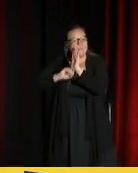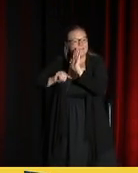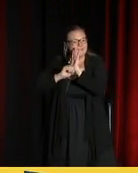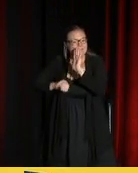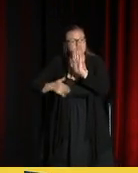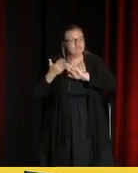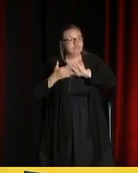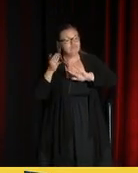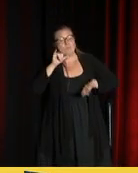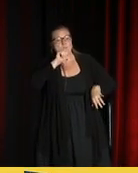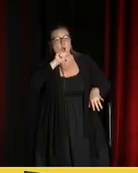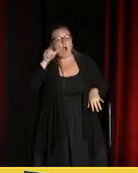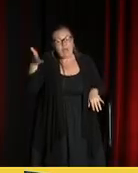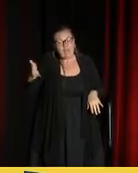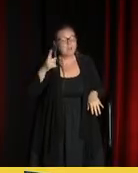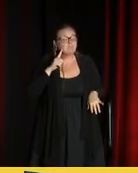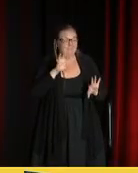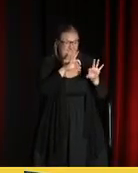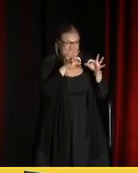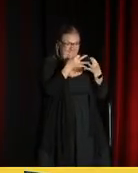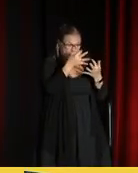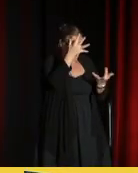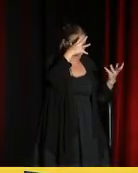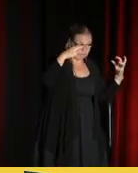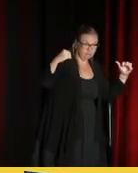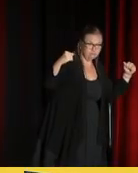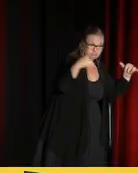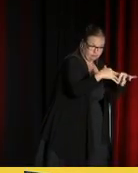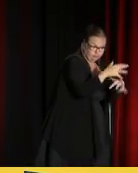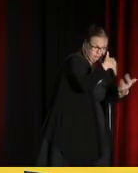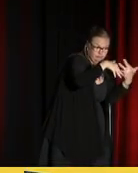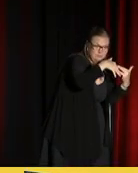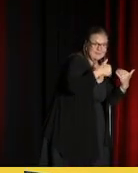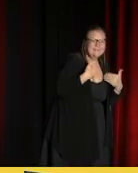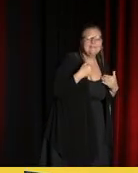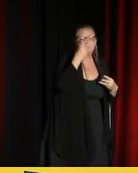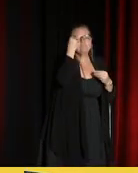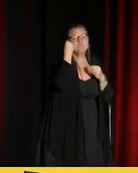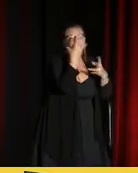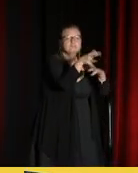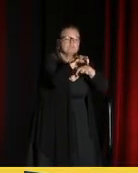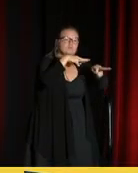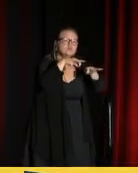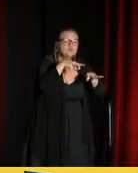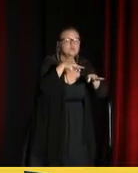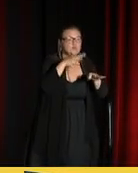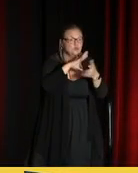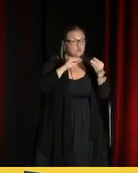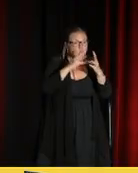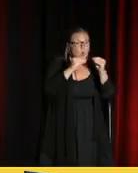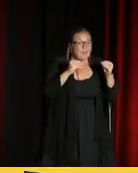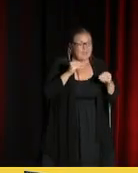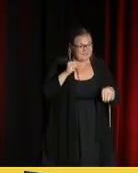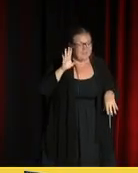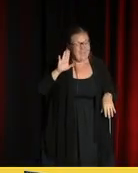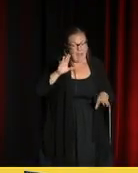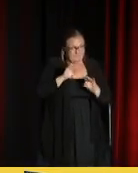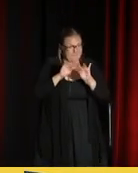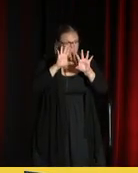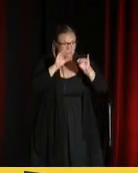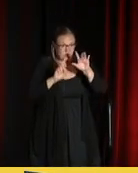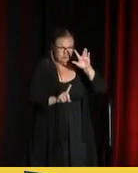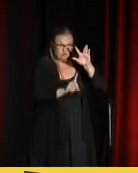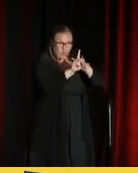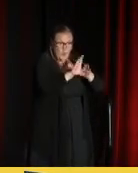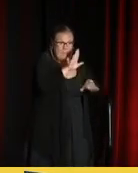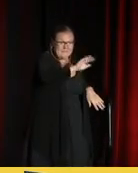pubs. At family reunions, he often tells the story of a time that a magician entered his establishment. And as the